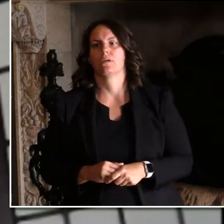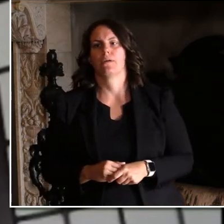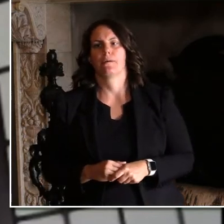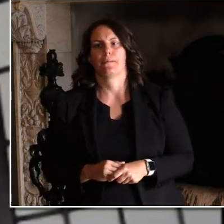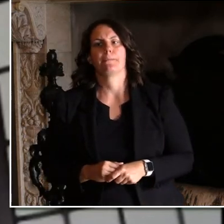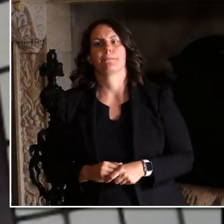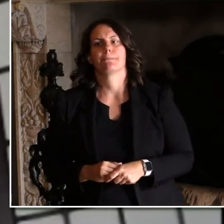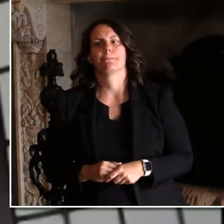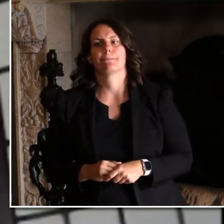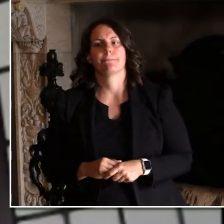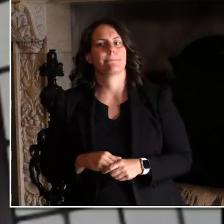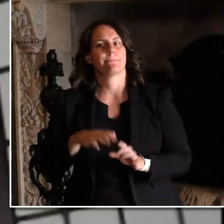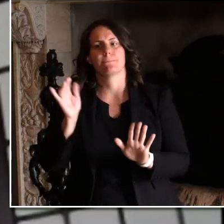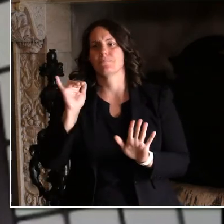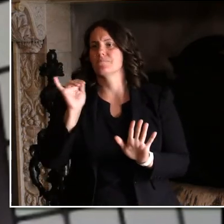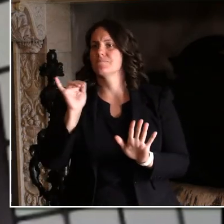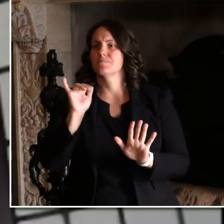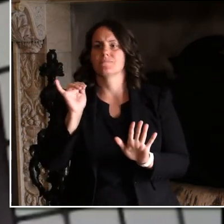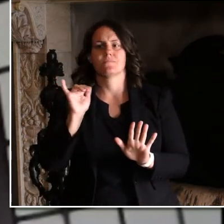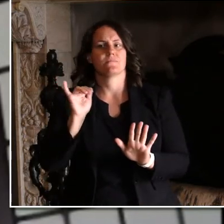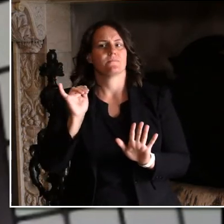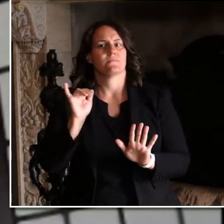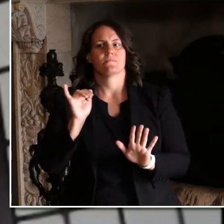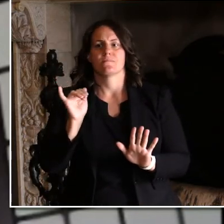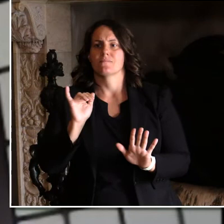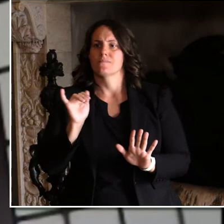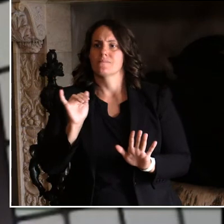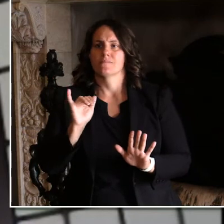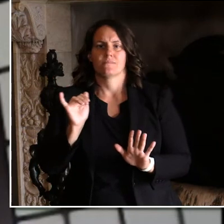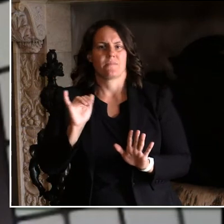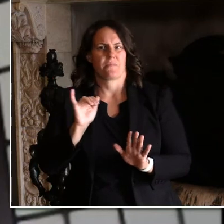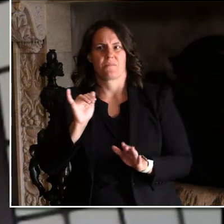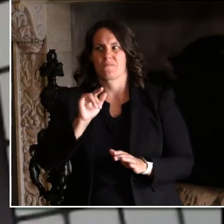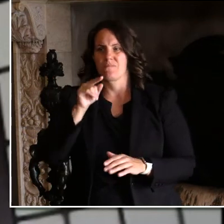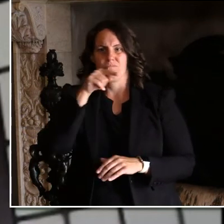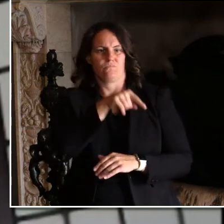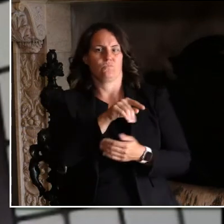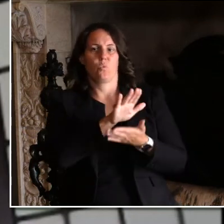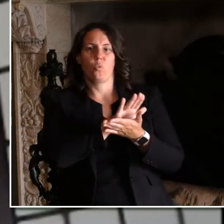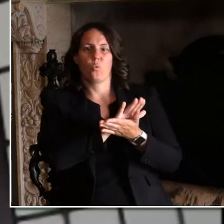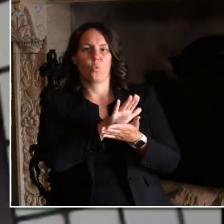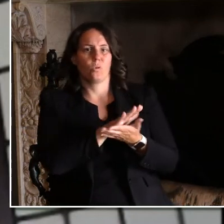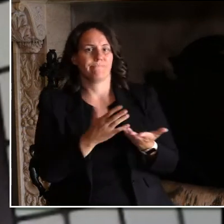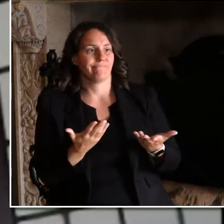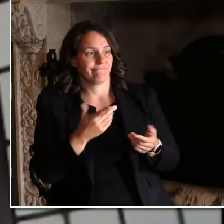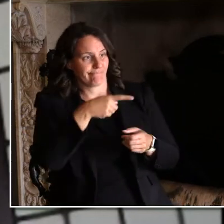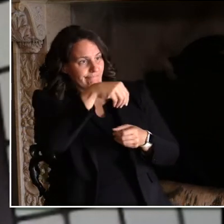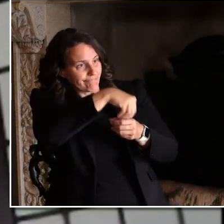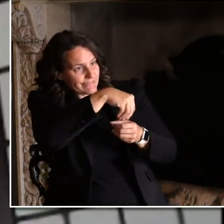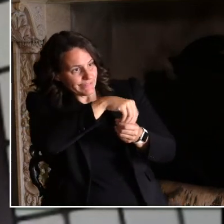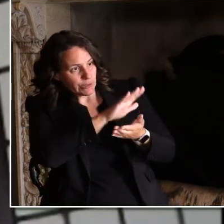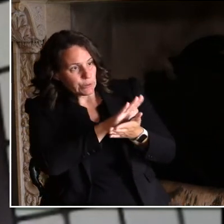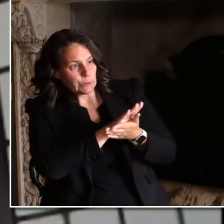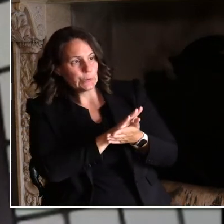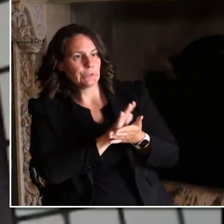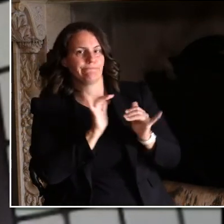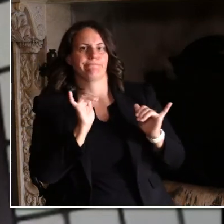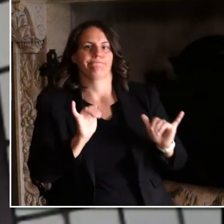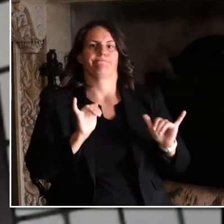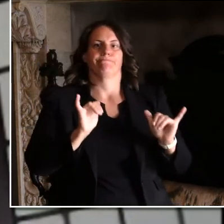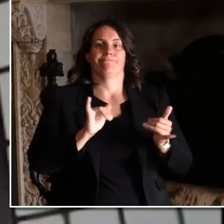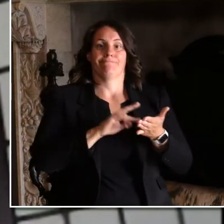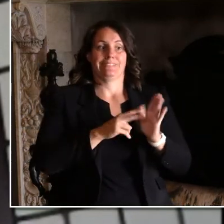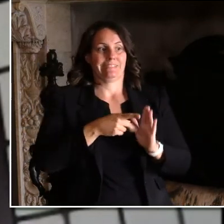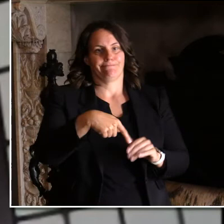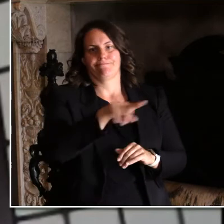principles that are going to require people to engage in activities more safely, which is physical distancing and wearing